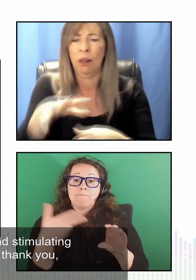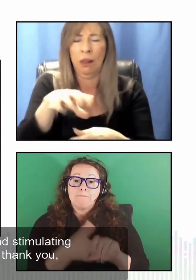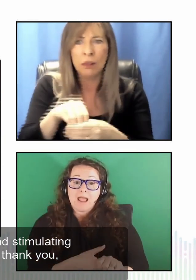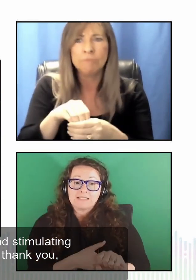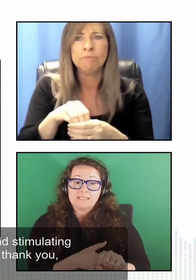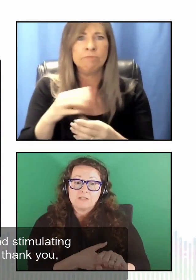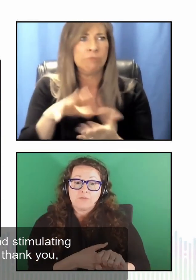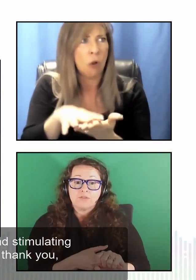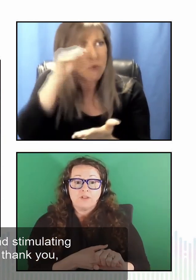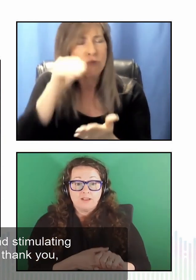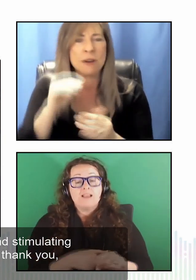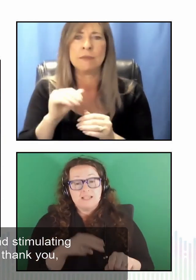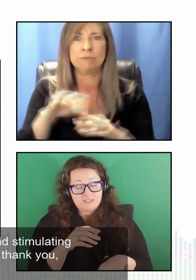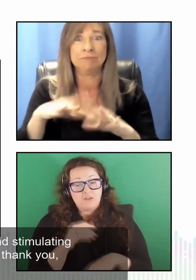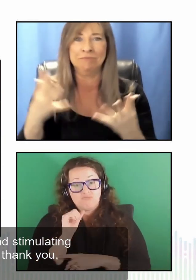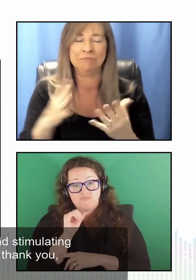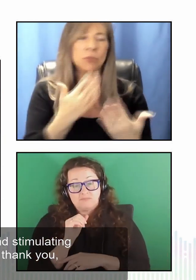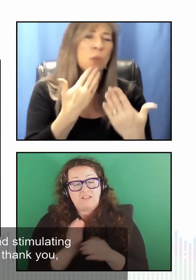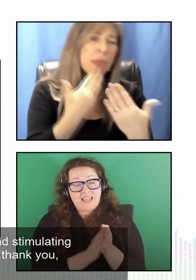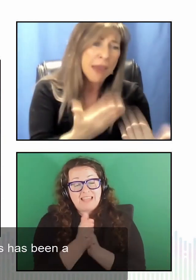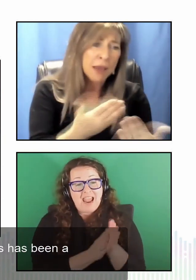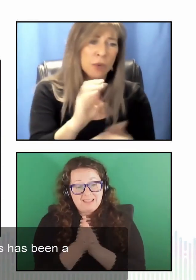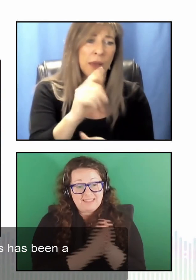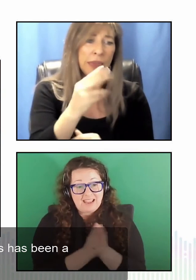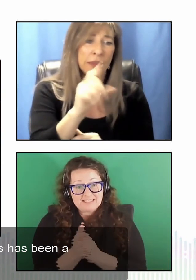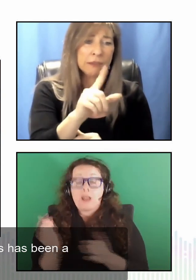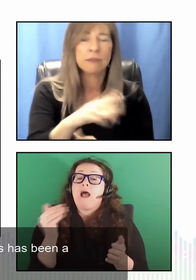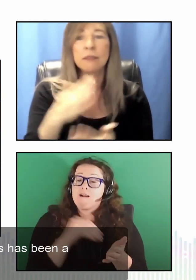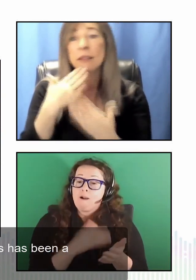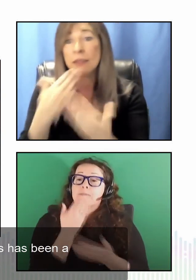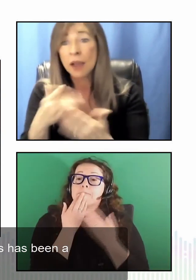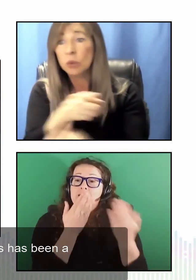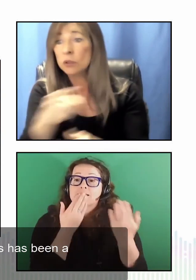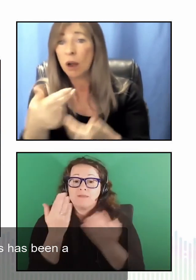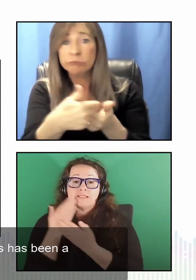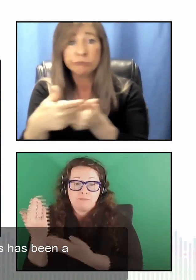once again, Ethel, and thank you, audience, for joining us this afternoon, and I hope this has